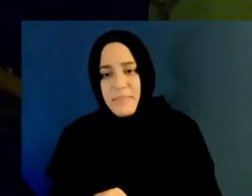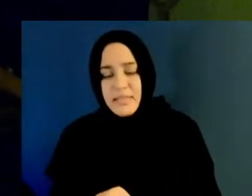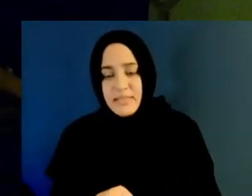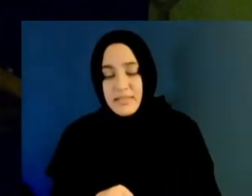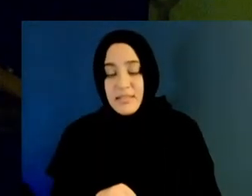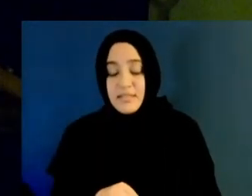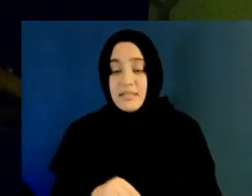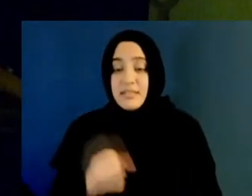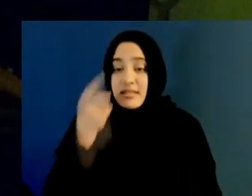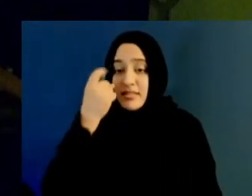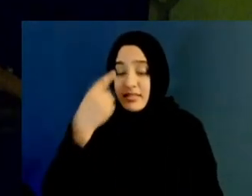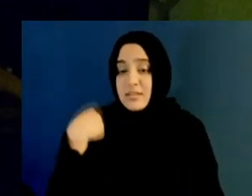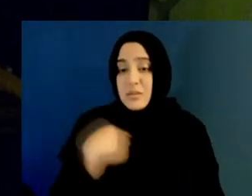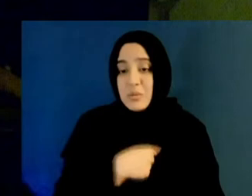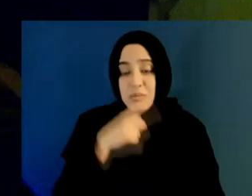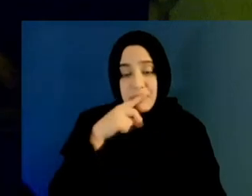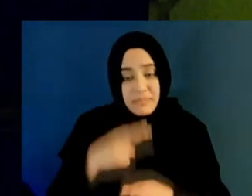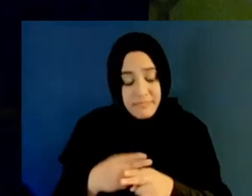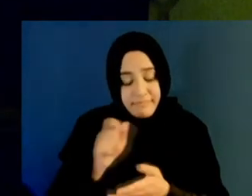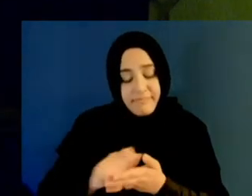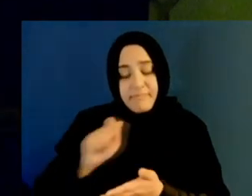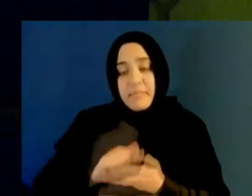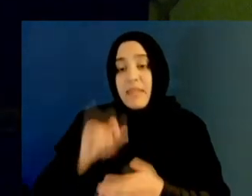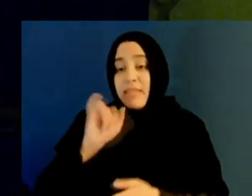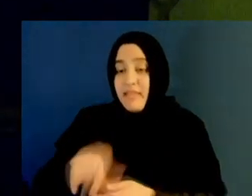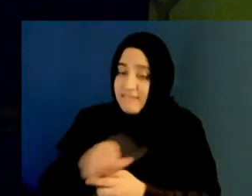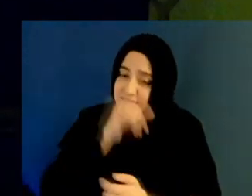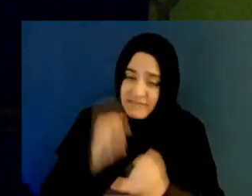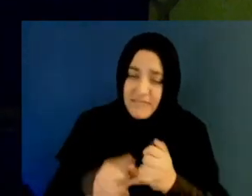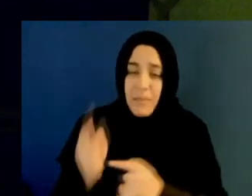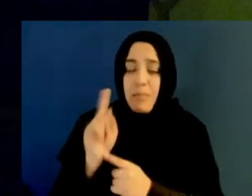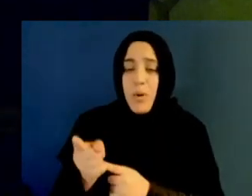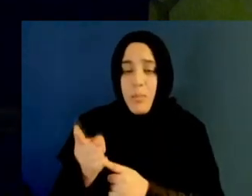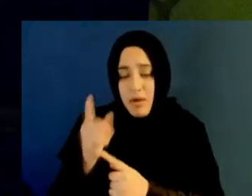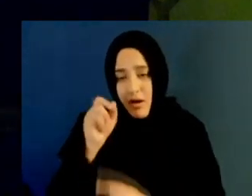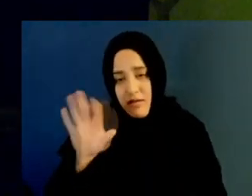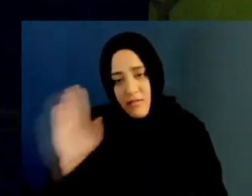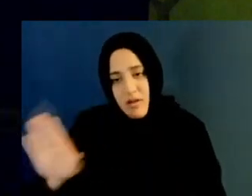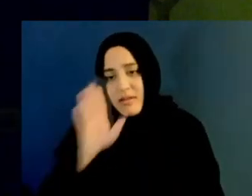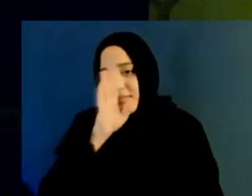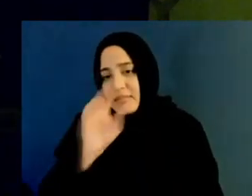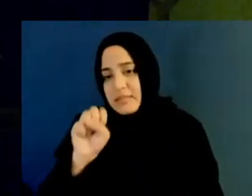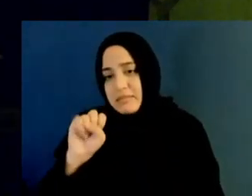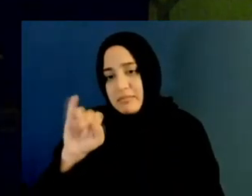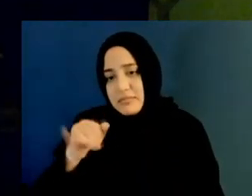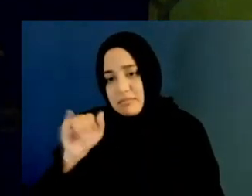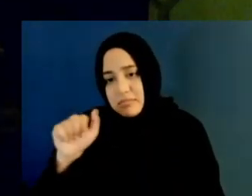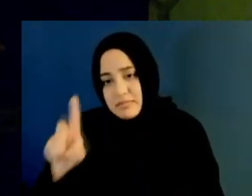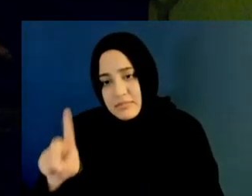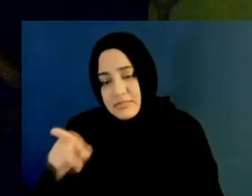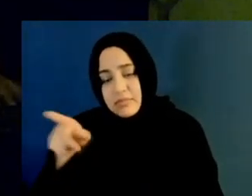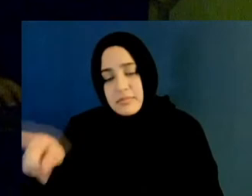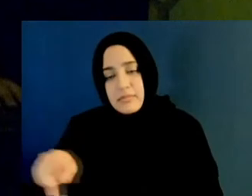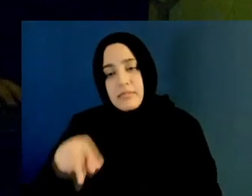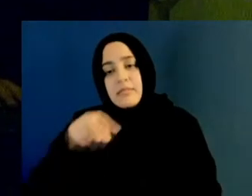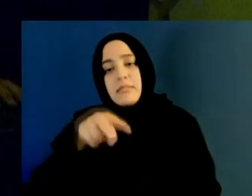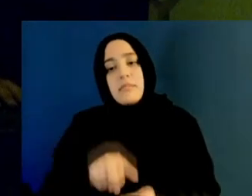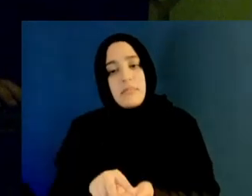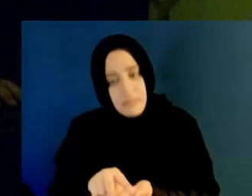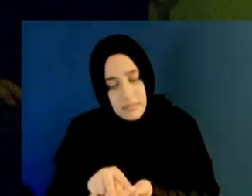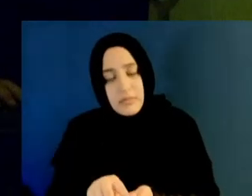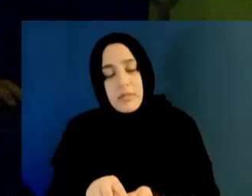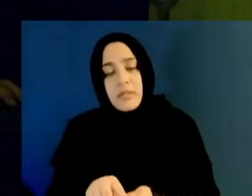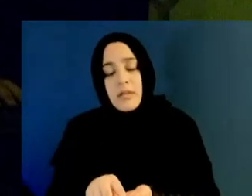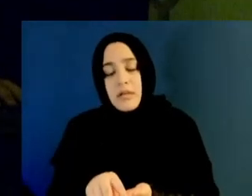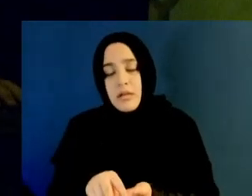The Rawi mentions that at the final moments, Imam Zainul Abidin lay down facing the Qibla. Imam al-Bakir is